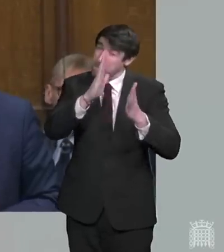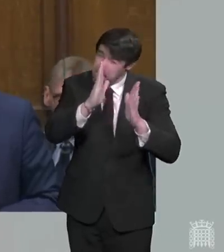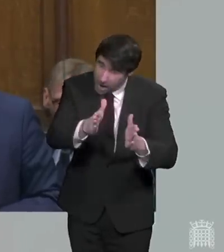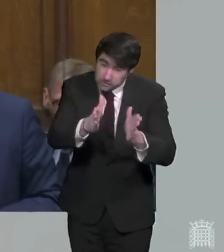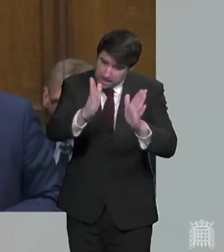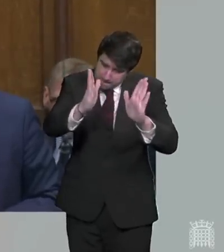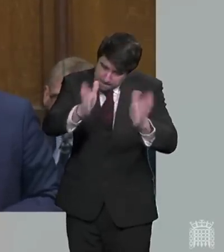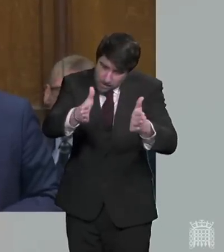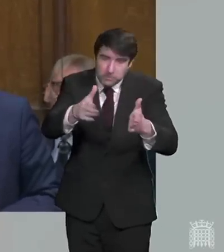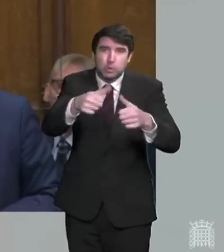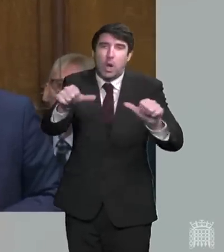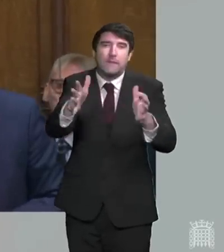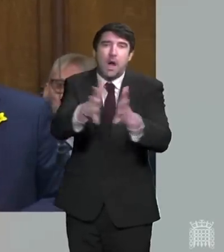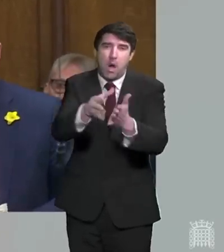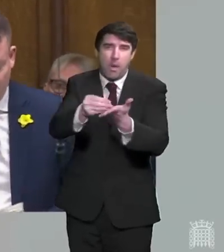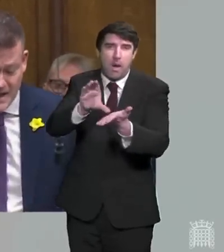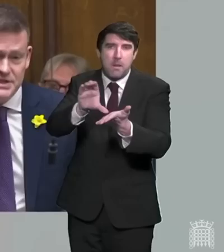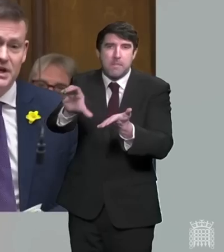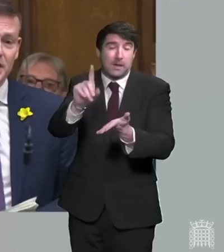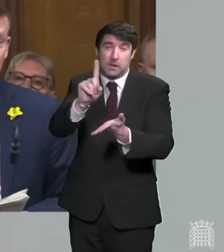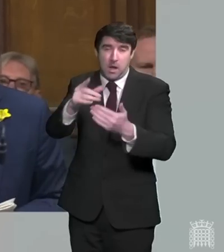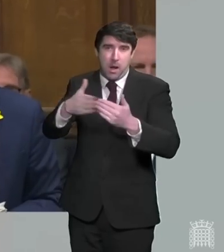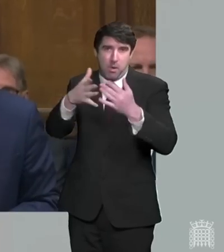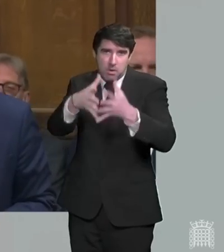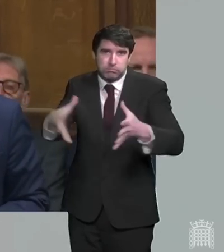We have a plan to double medical school places and end